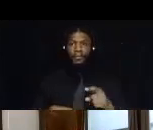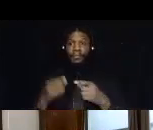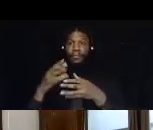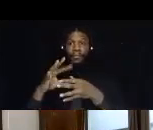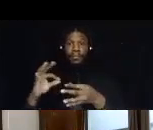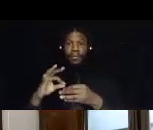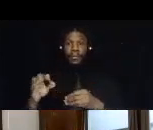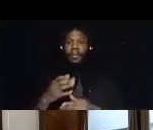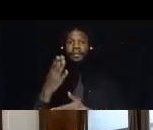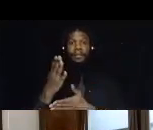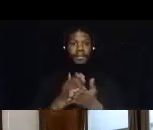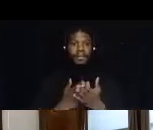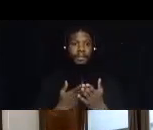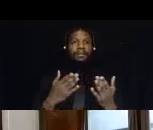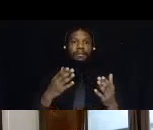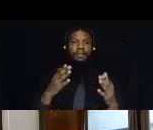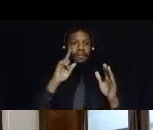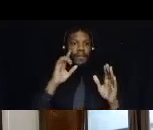wow.